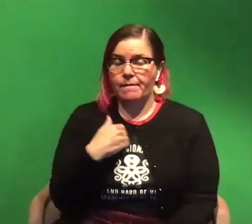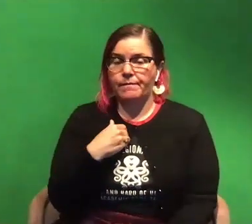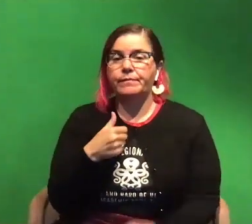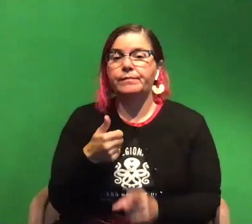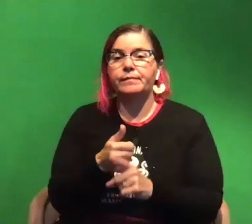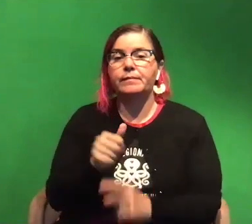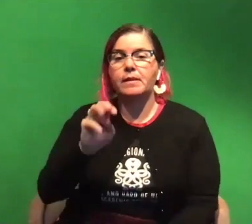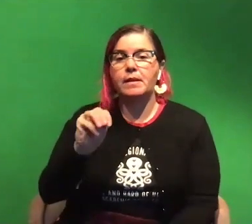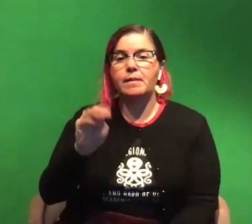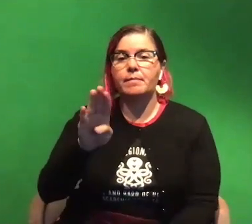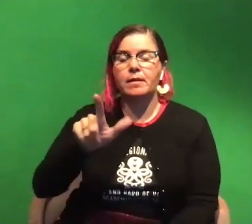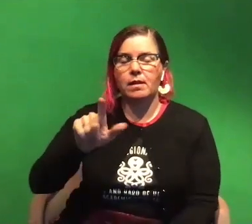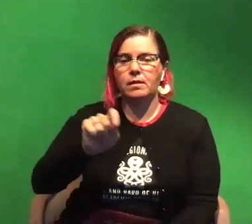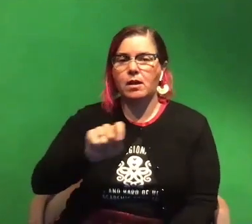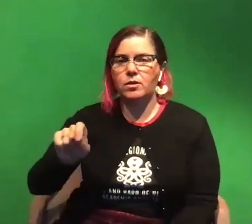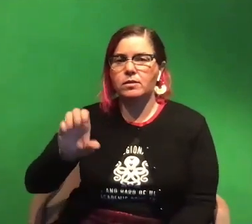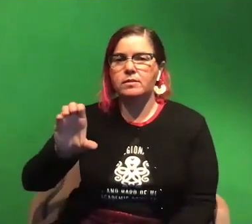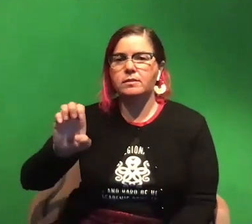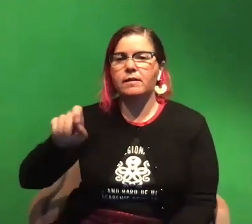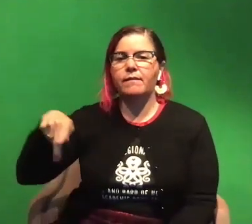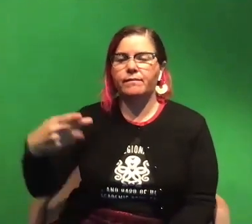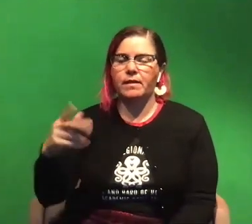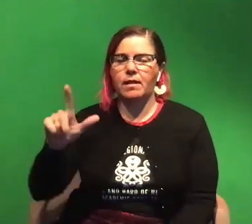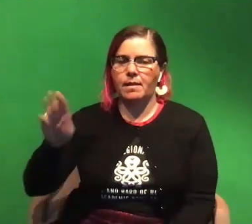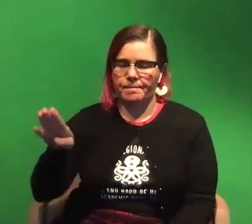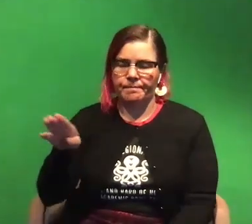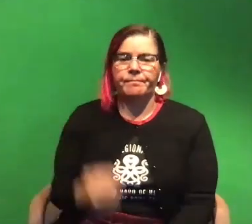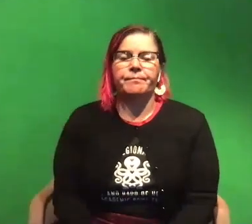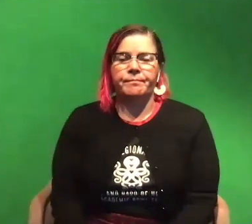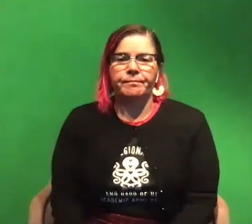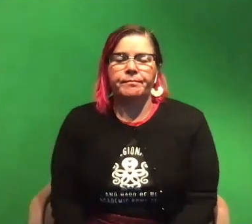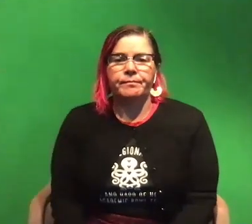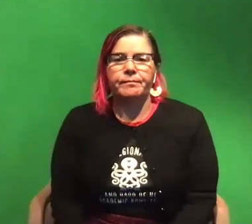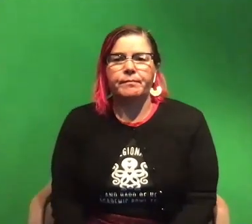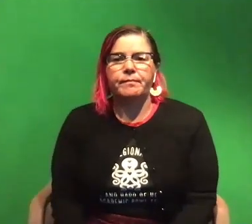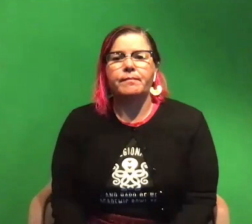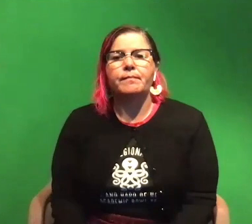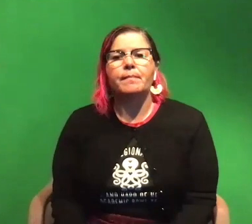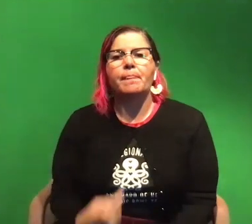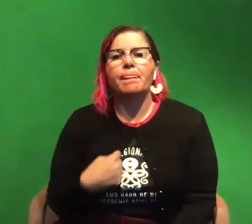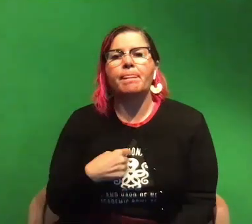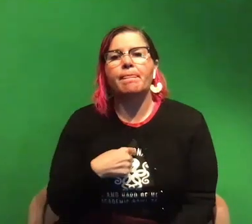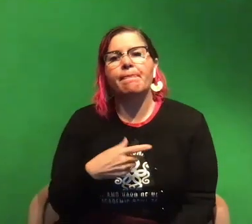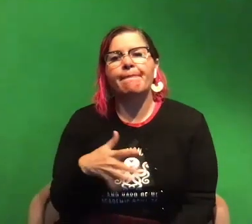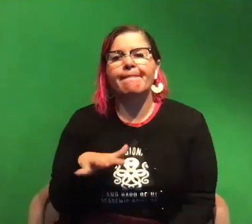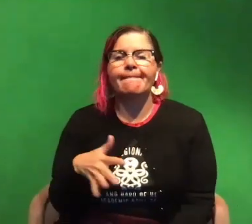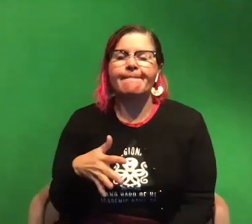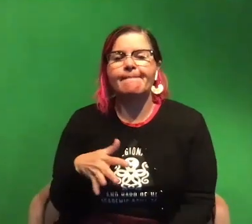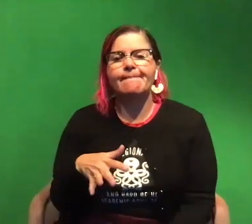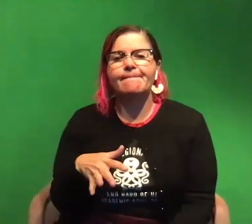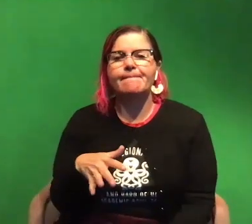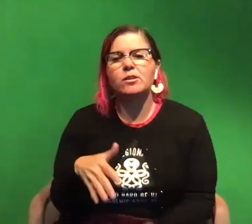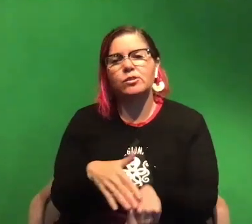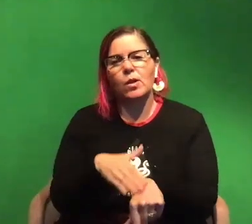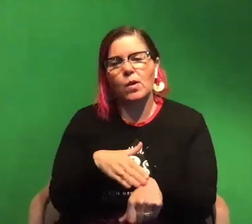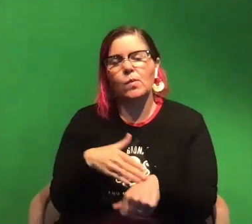called MBL_CephLab, where we, you know, we've been a little bit slower through